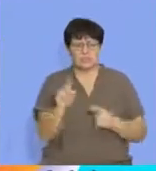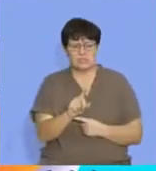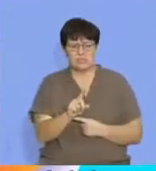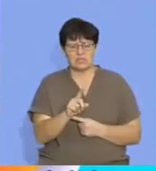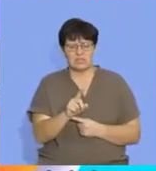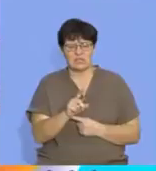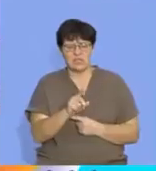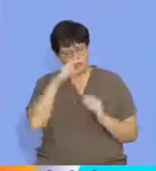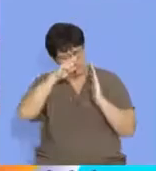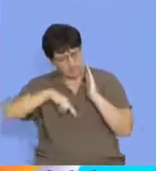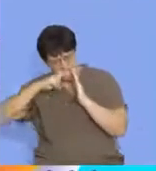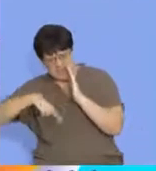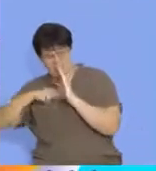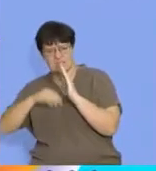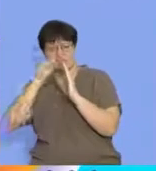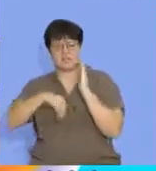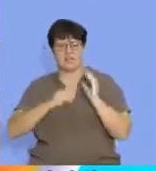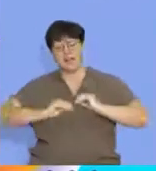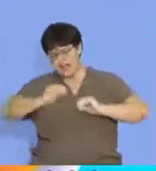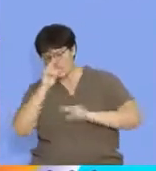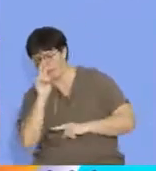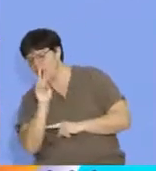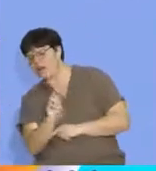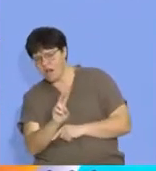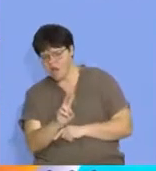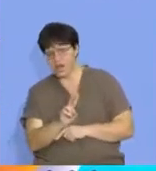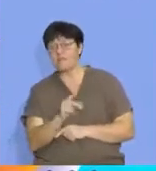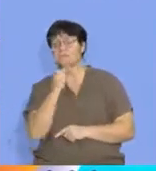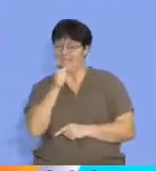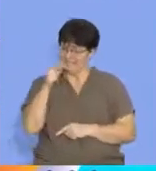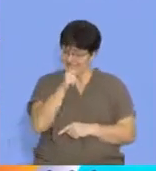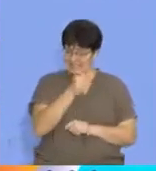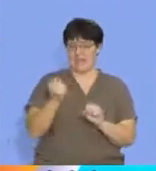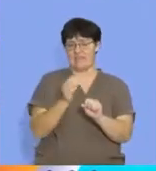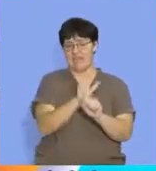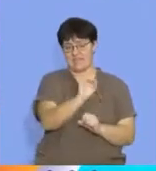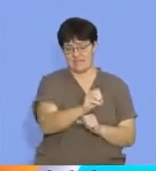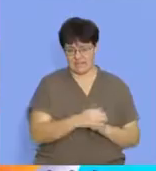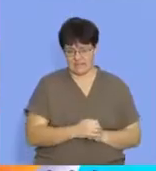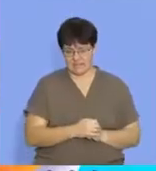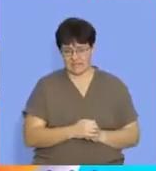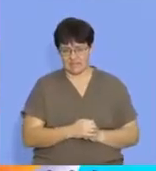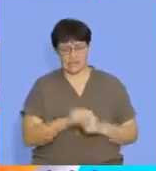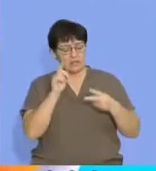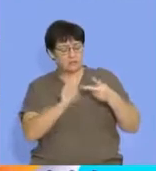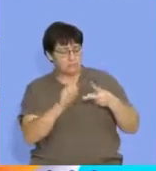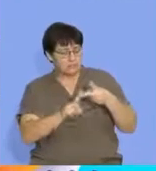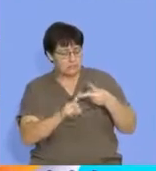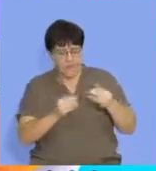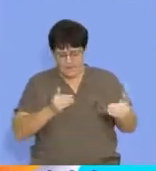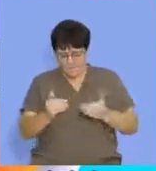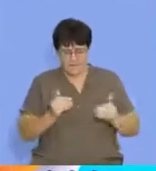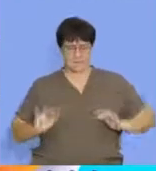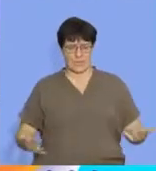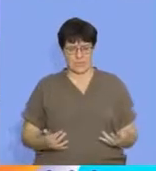Go through your notes, go through the lessons. Each time it says, these are the effects. Then how do I